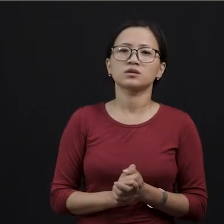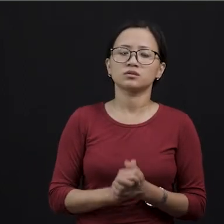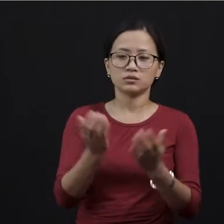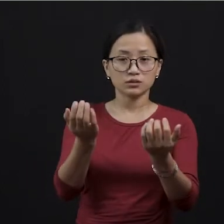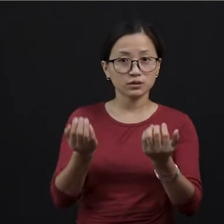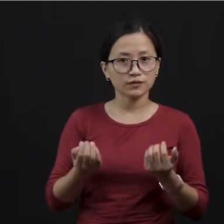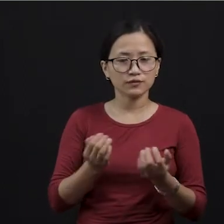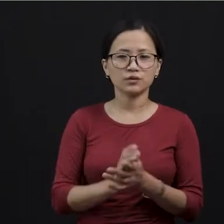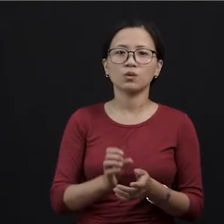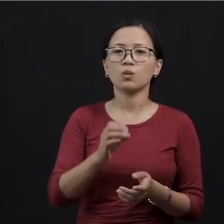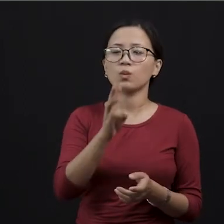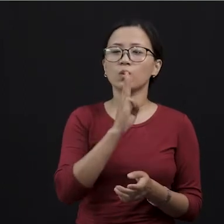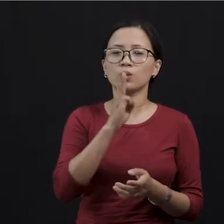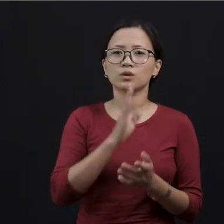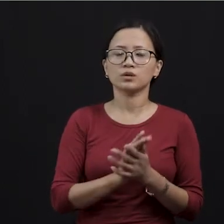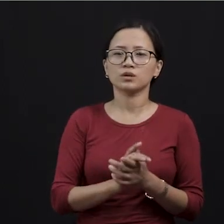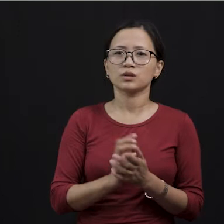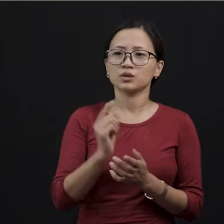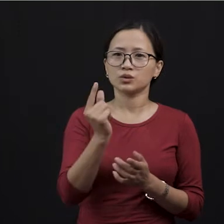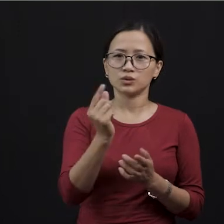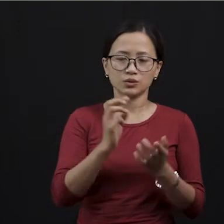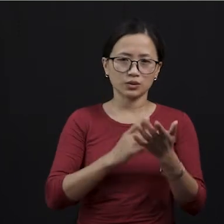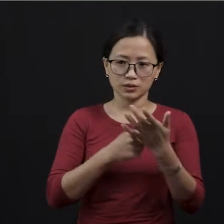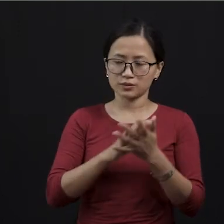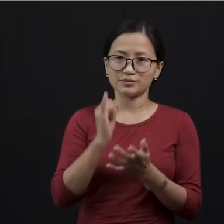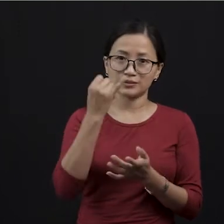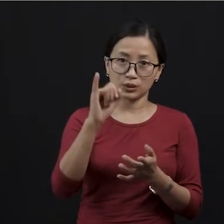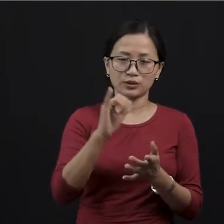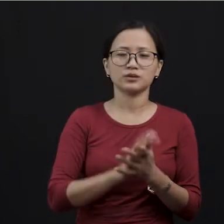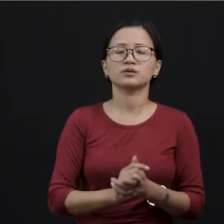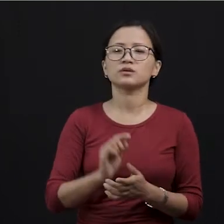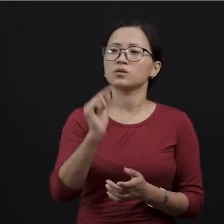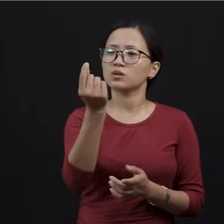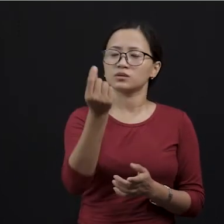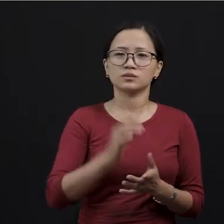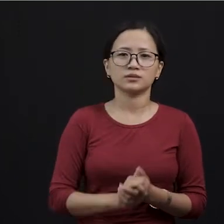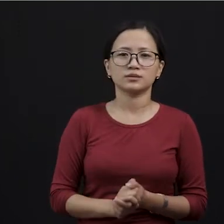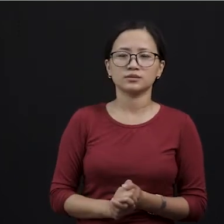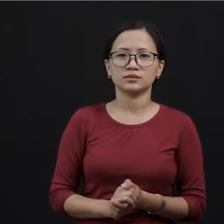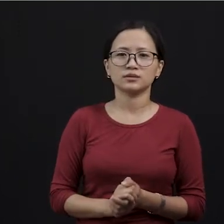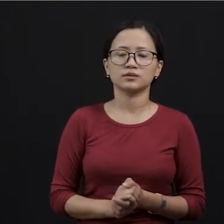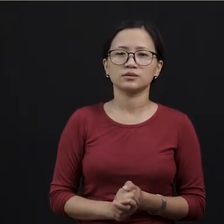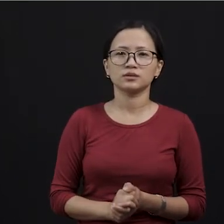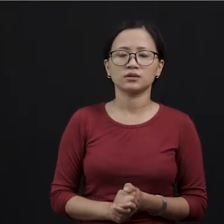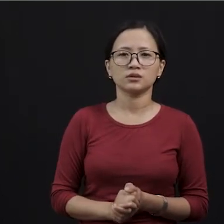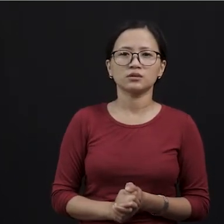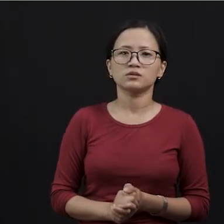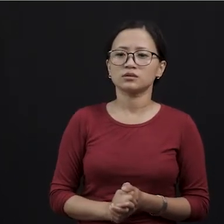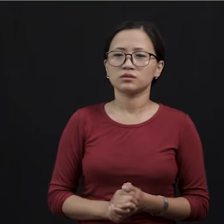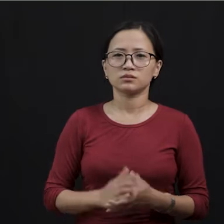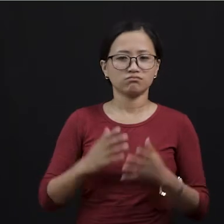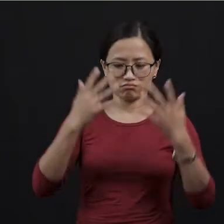save the water, okay, by urinating only a little bit, and even their dung, their body is very dry, okay? And they do